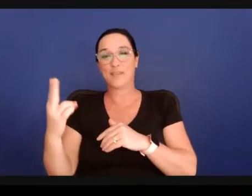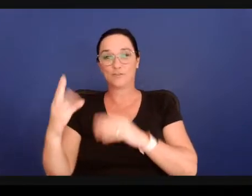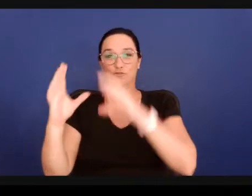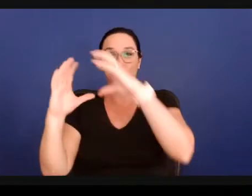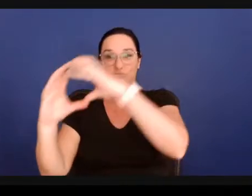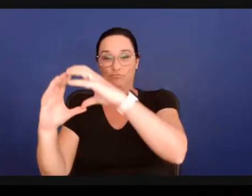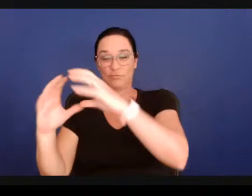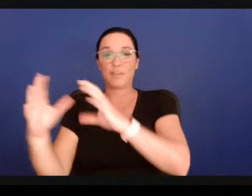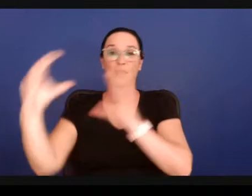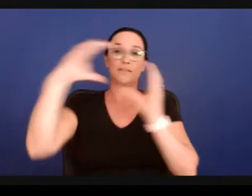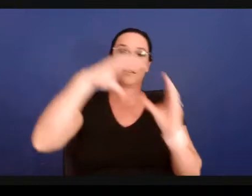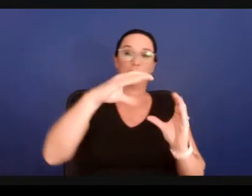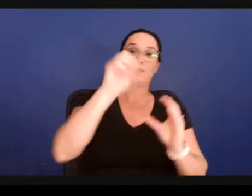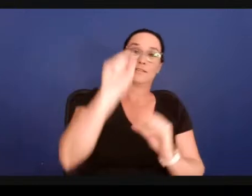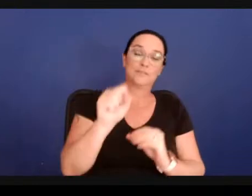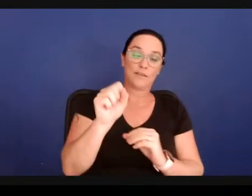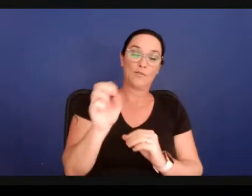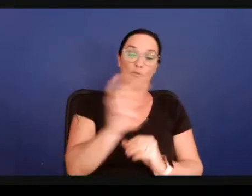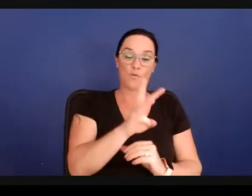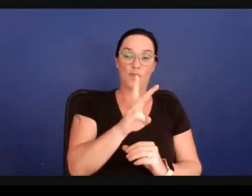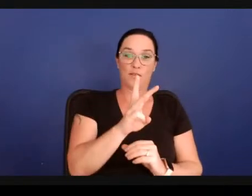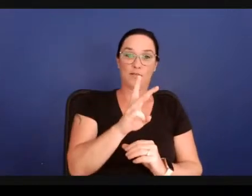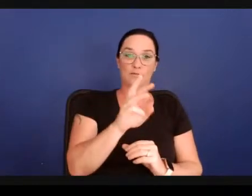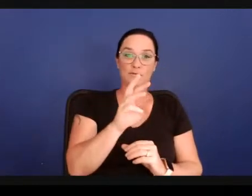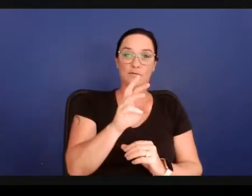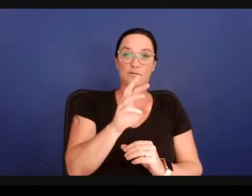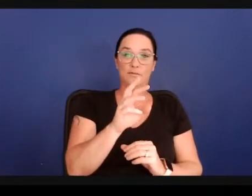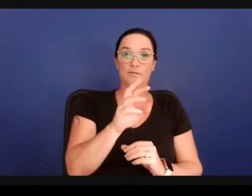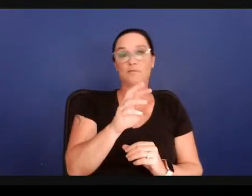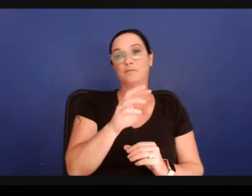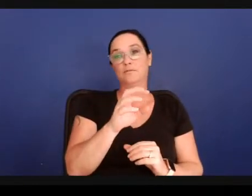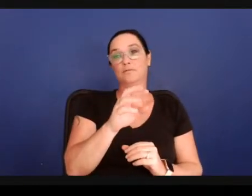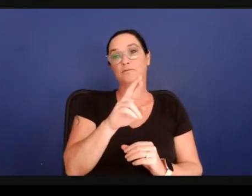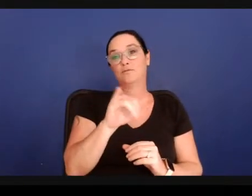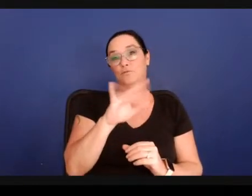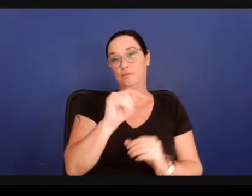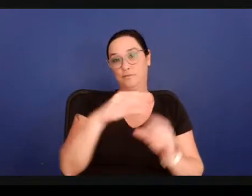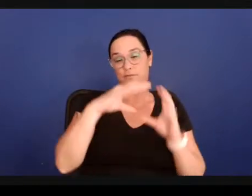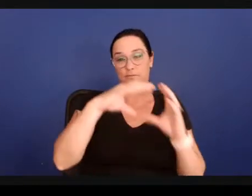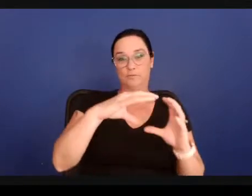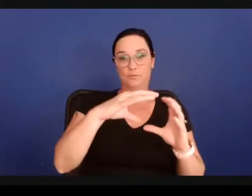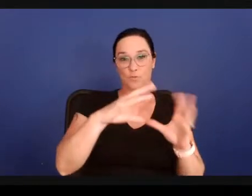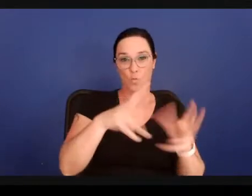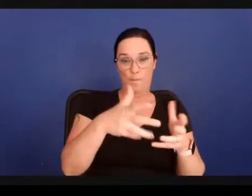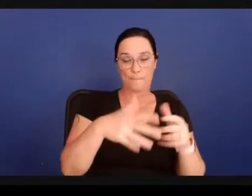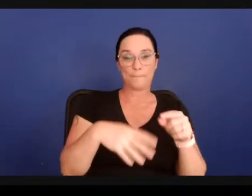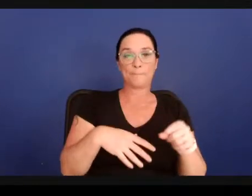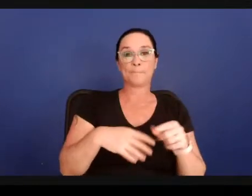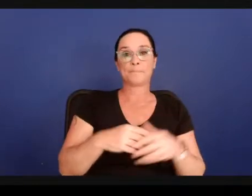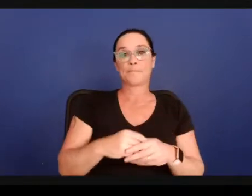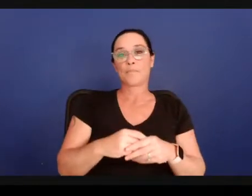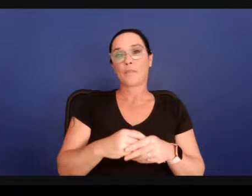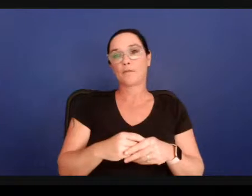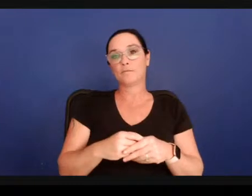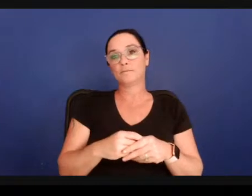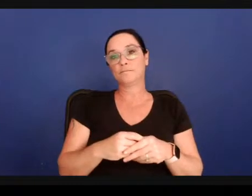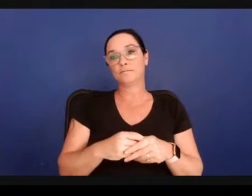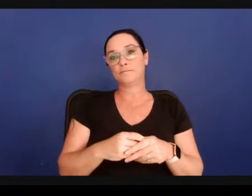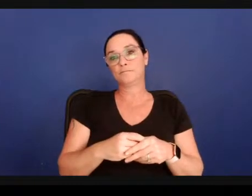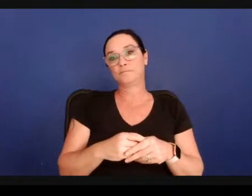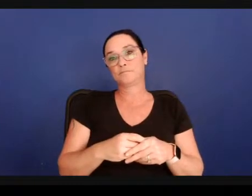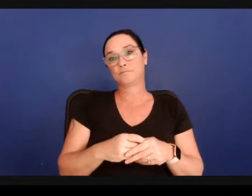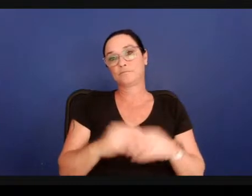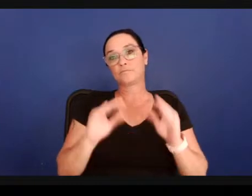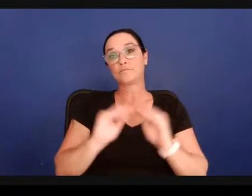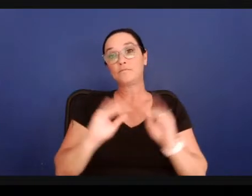before because prior we had seen more of a focusing right through here, but it's pretty clear that we